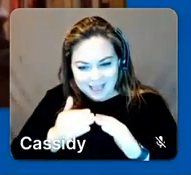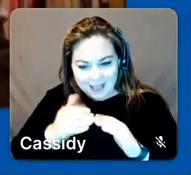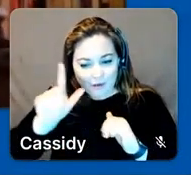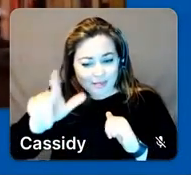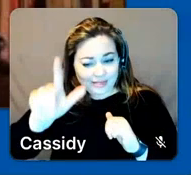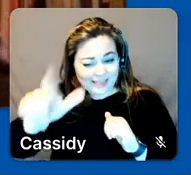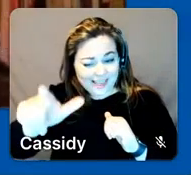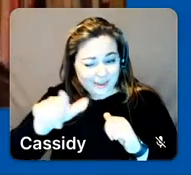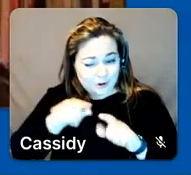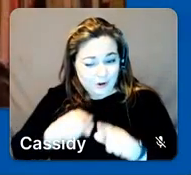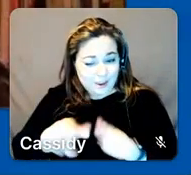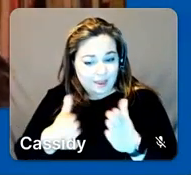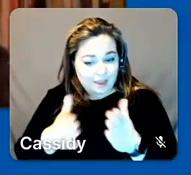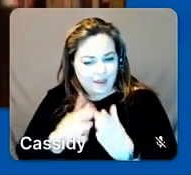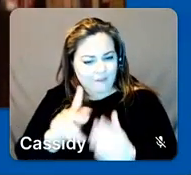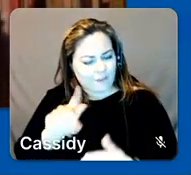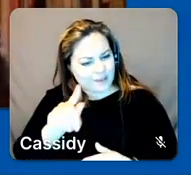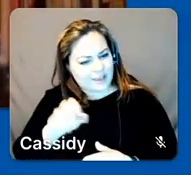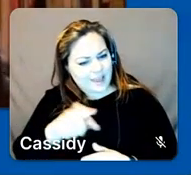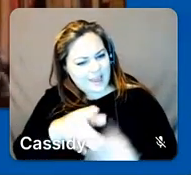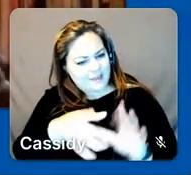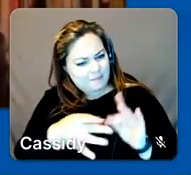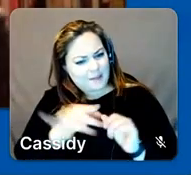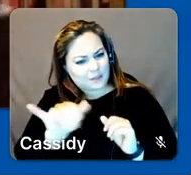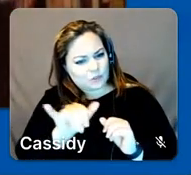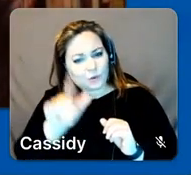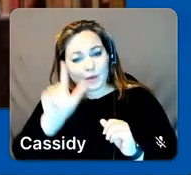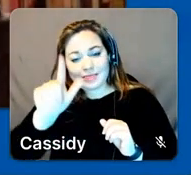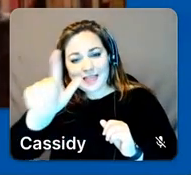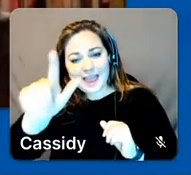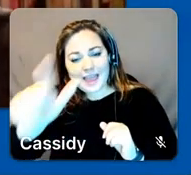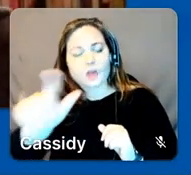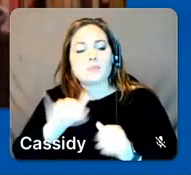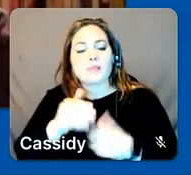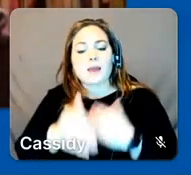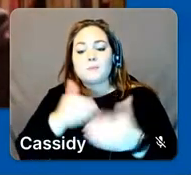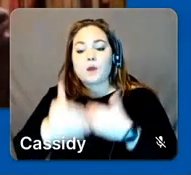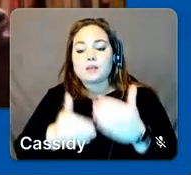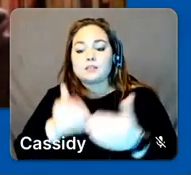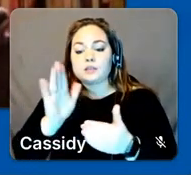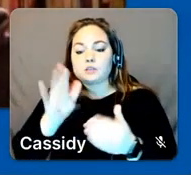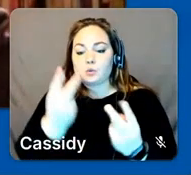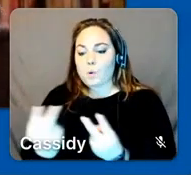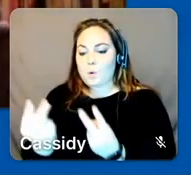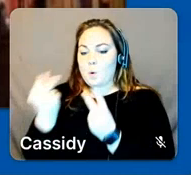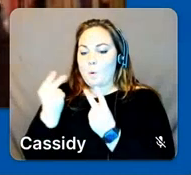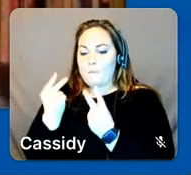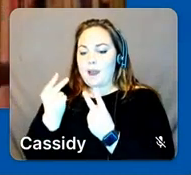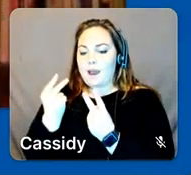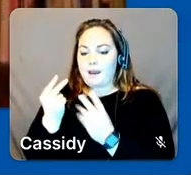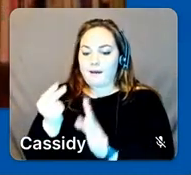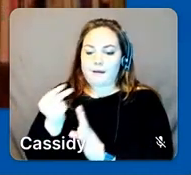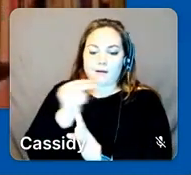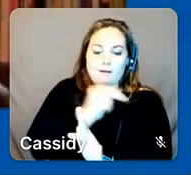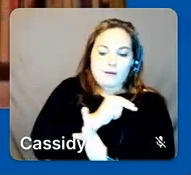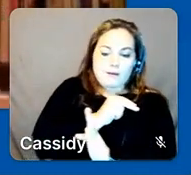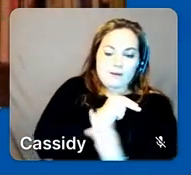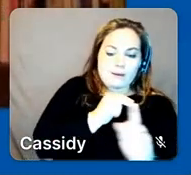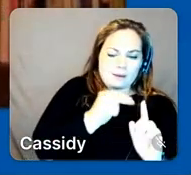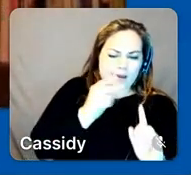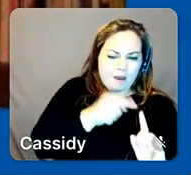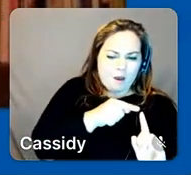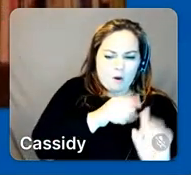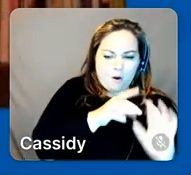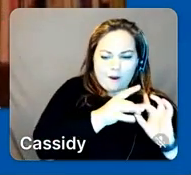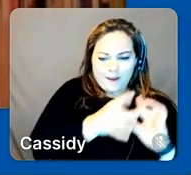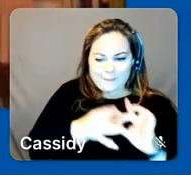in a novel, and Kate was saying something about this, later on in a novel, later on in the process, you'll go back and start to see things that are all coming